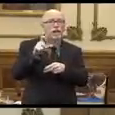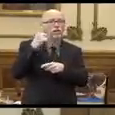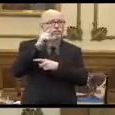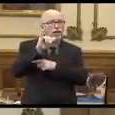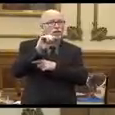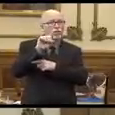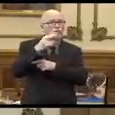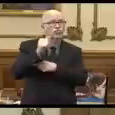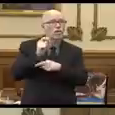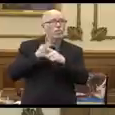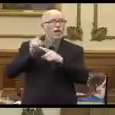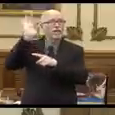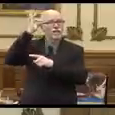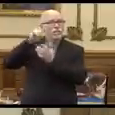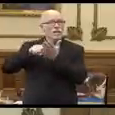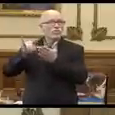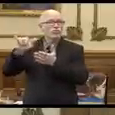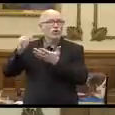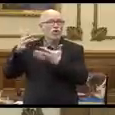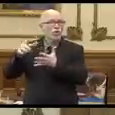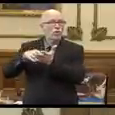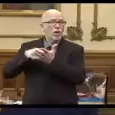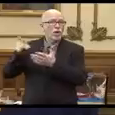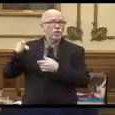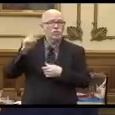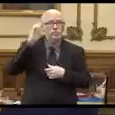on top of the federal inspections that are already required?